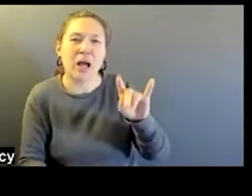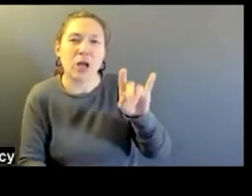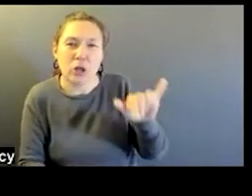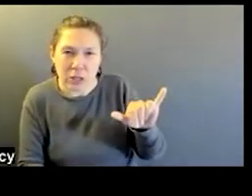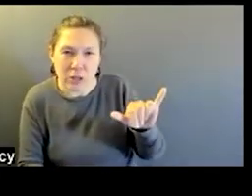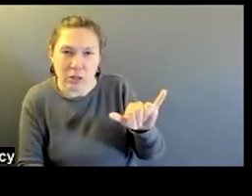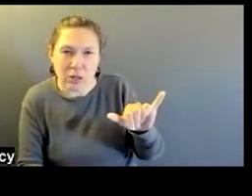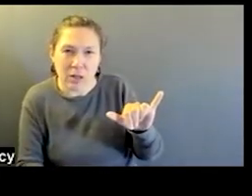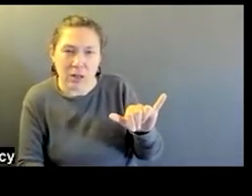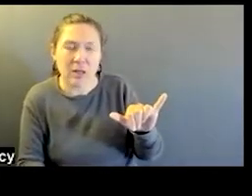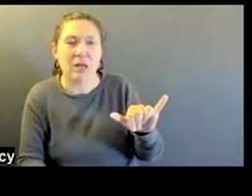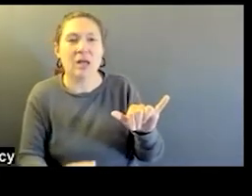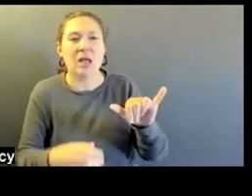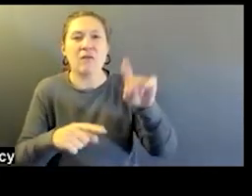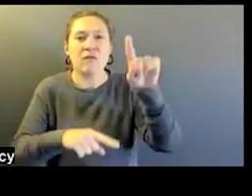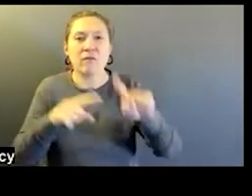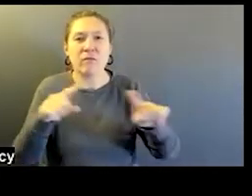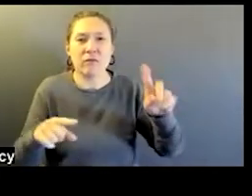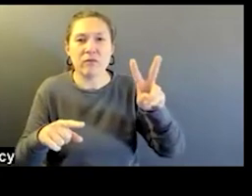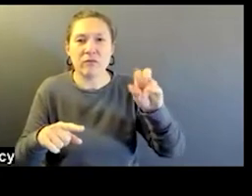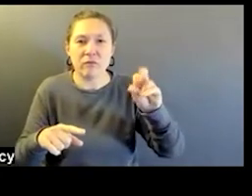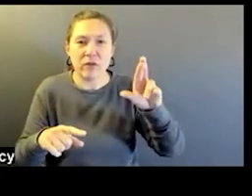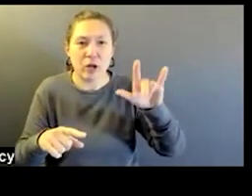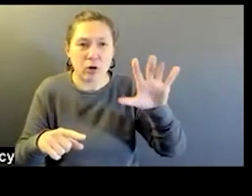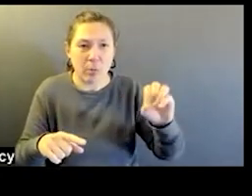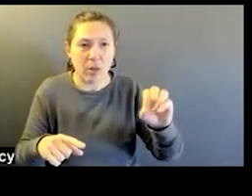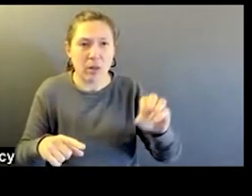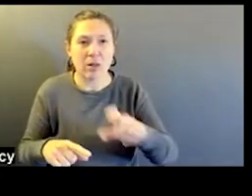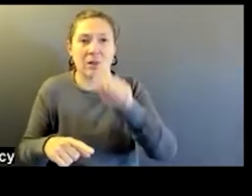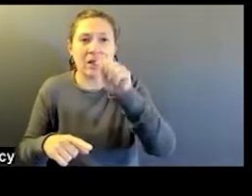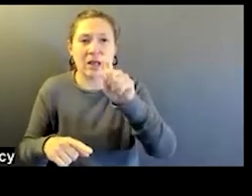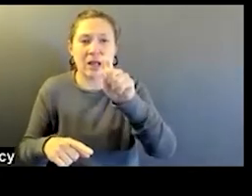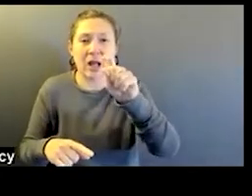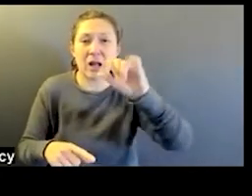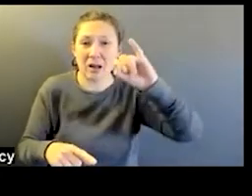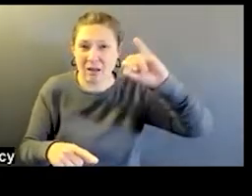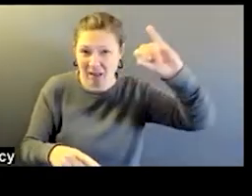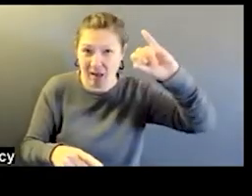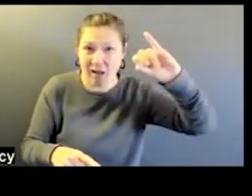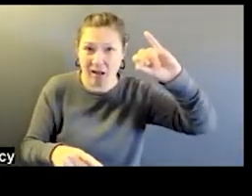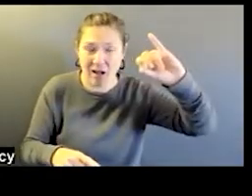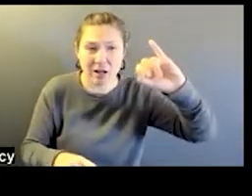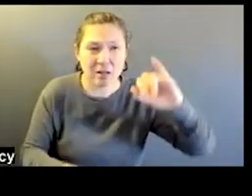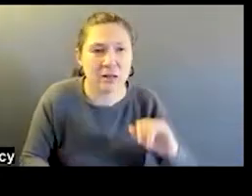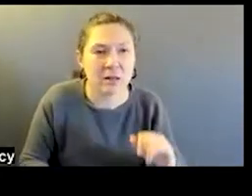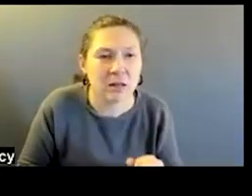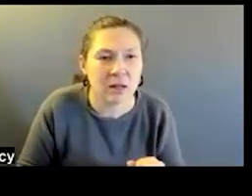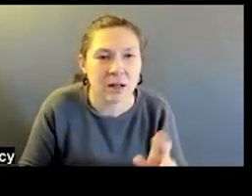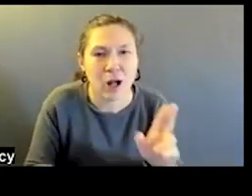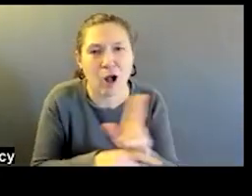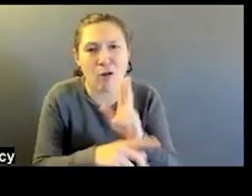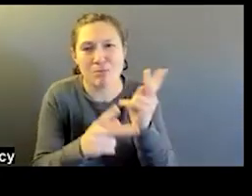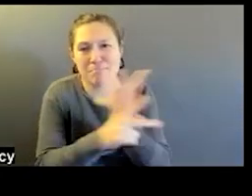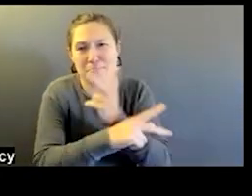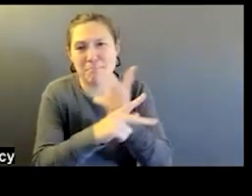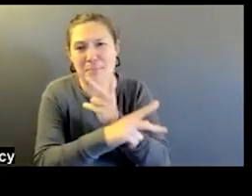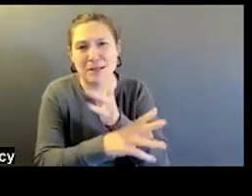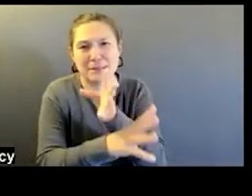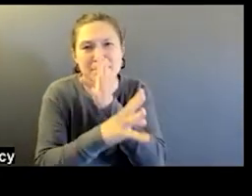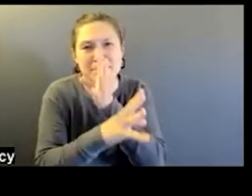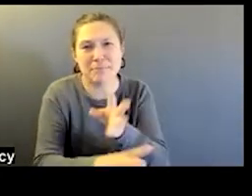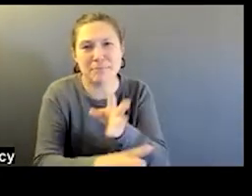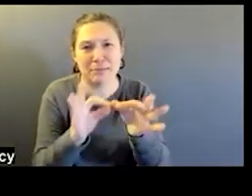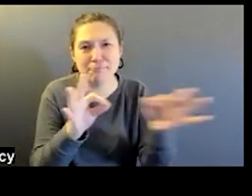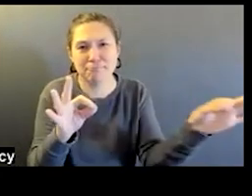variables. X superscript I line. I use math speak in reading formulas. I hope it's not a big